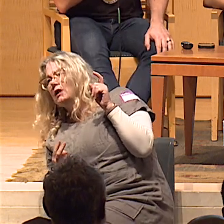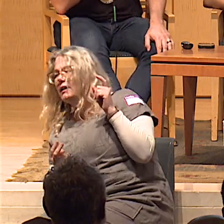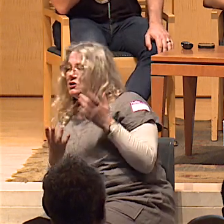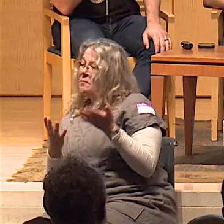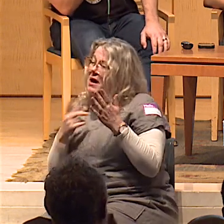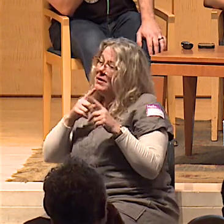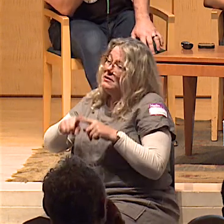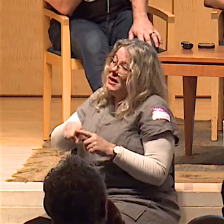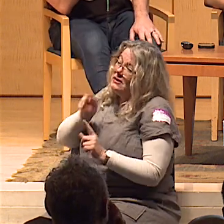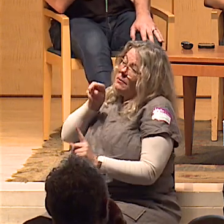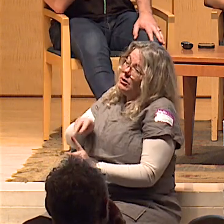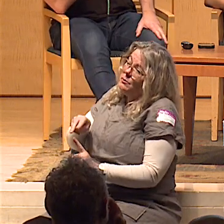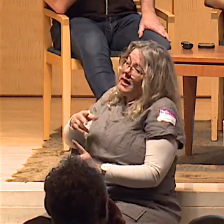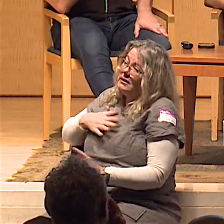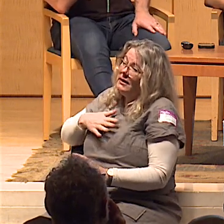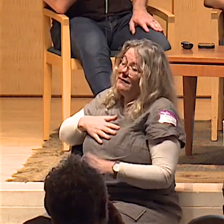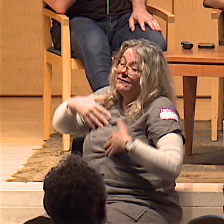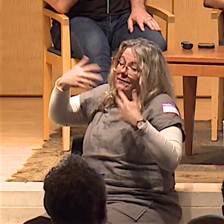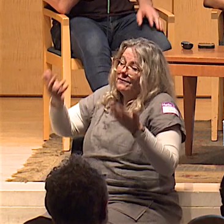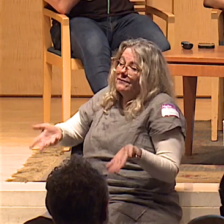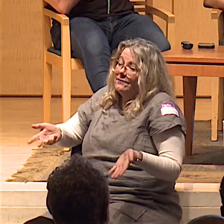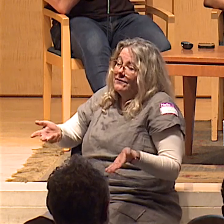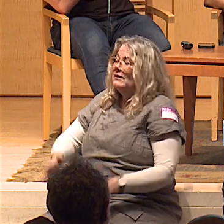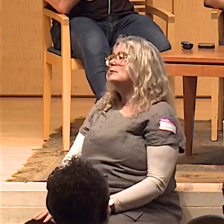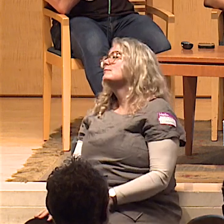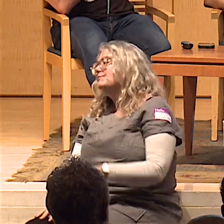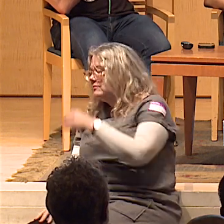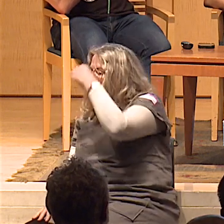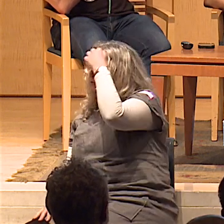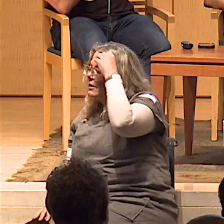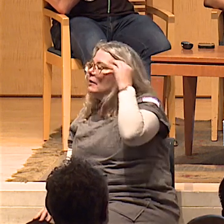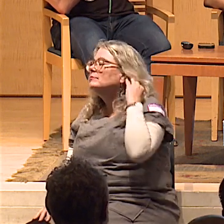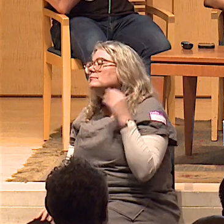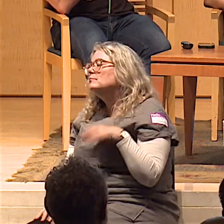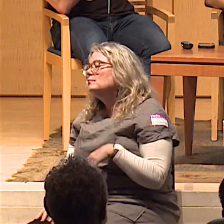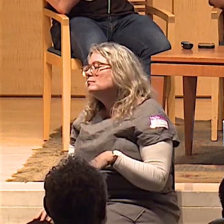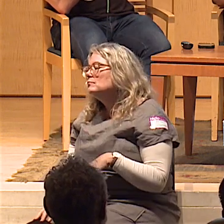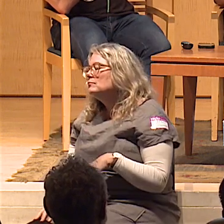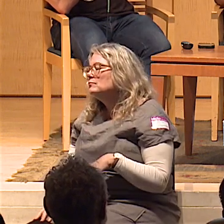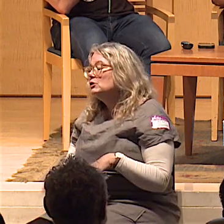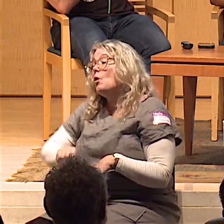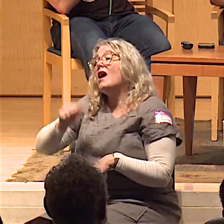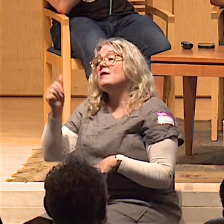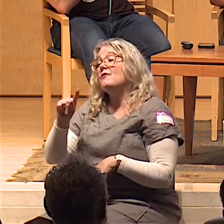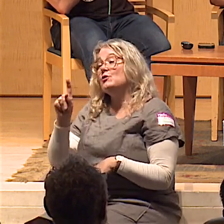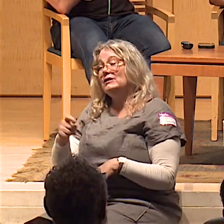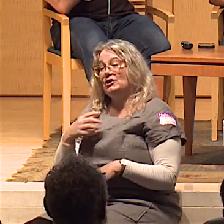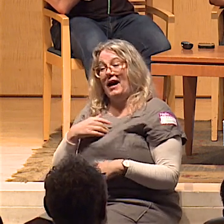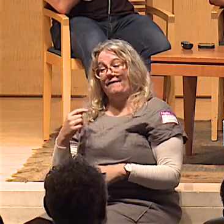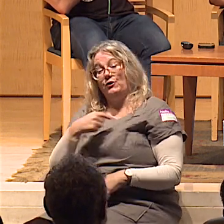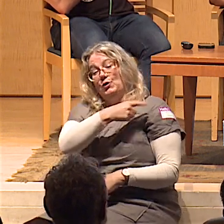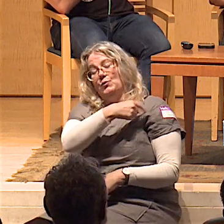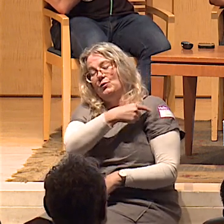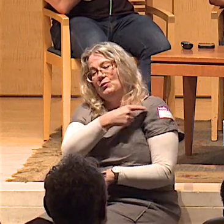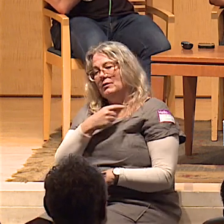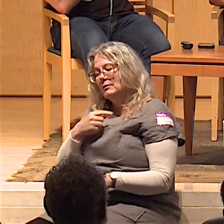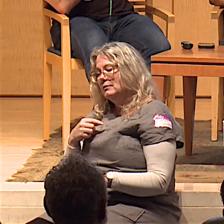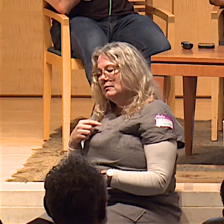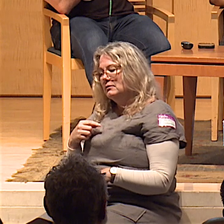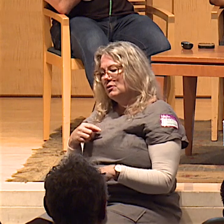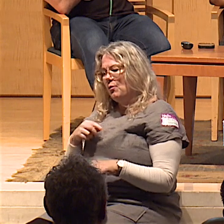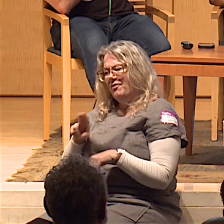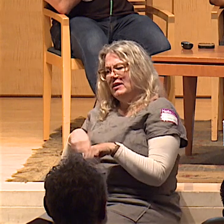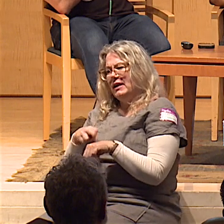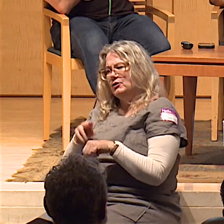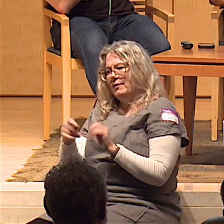perspective issues. but this brings up another question I had for you all about sort of the nature of representation